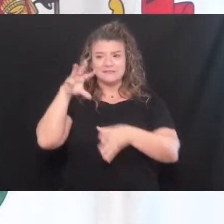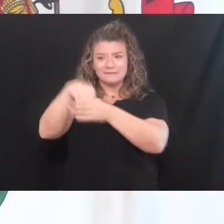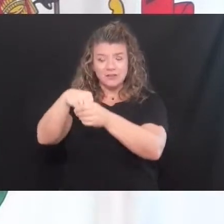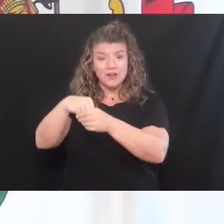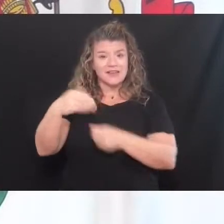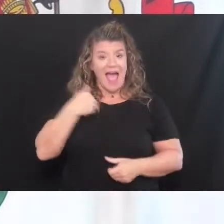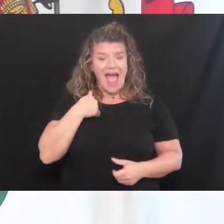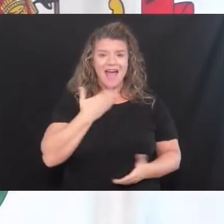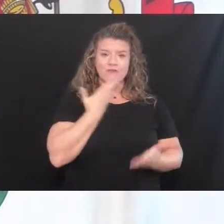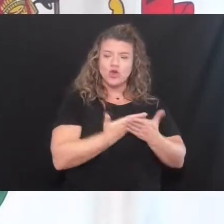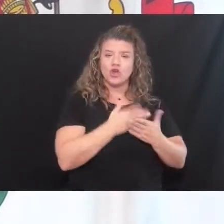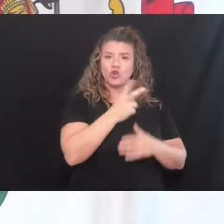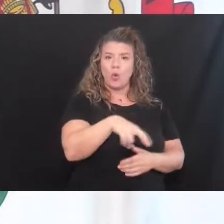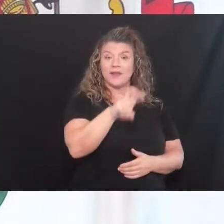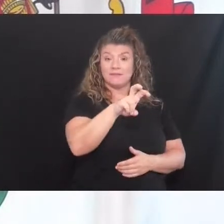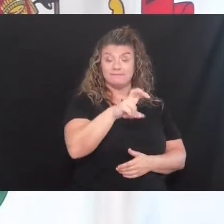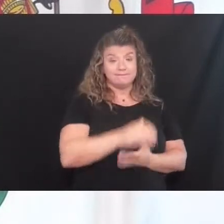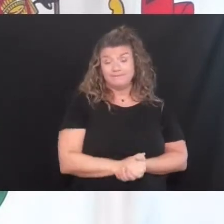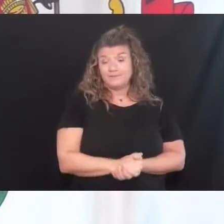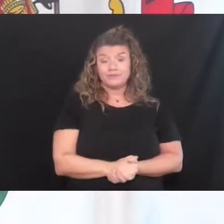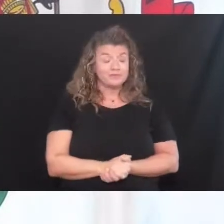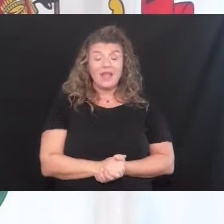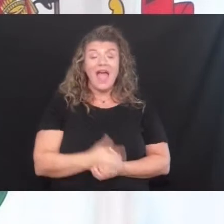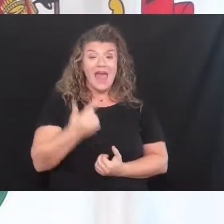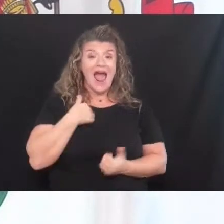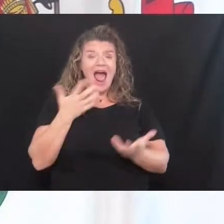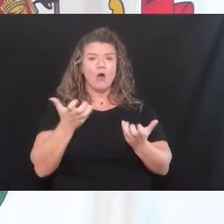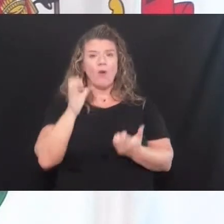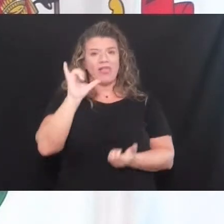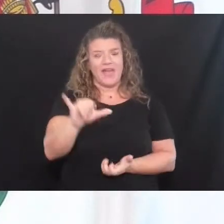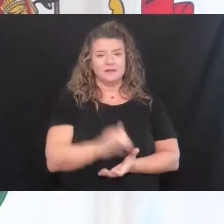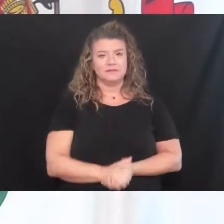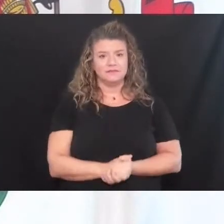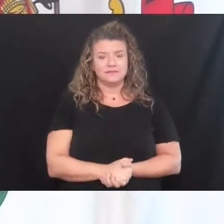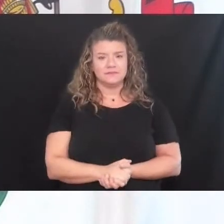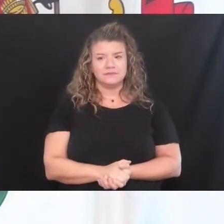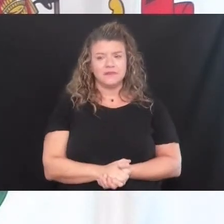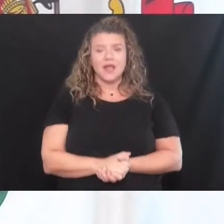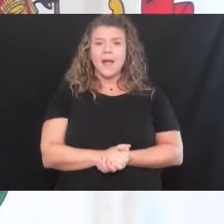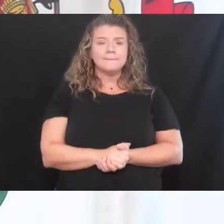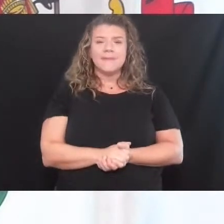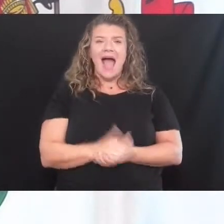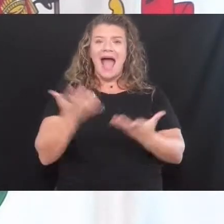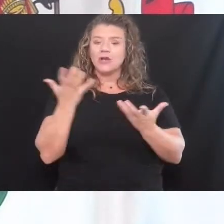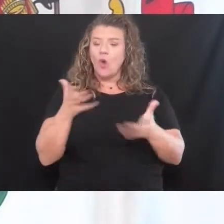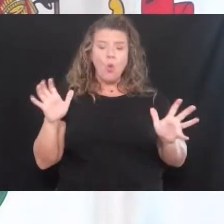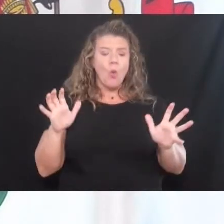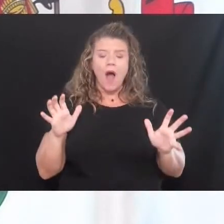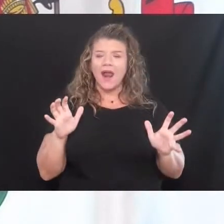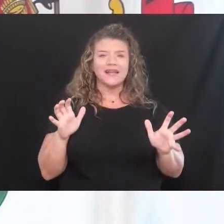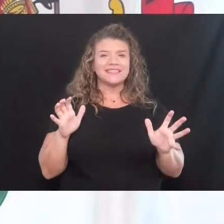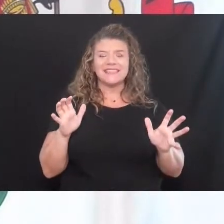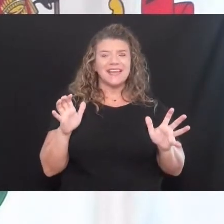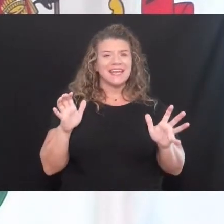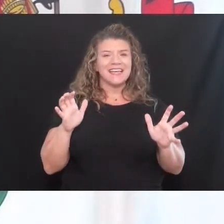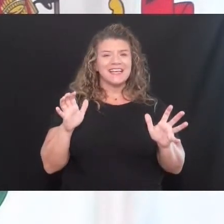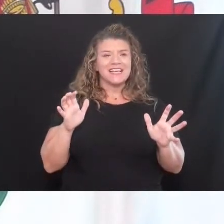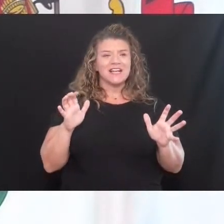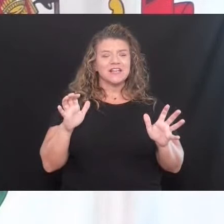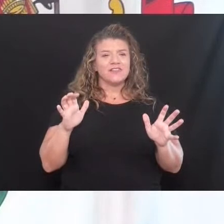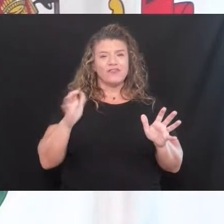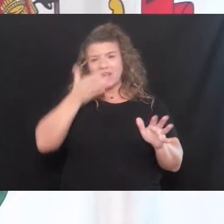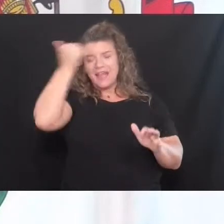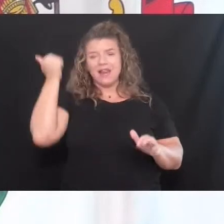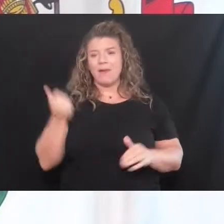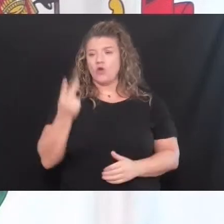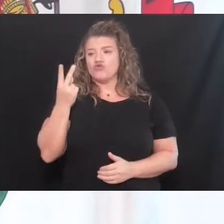We do, and I don't want anything but that. But I absolutely don't want us to turn our back on two great industries,